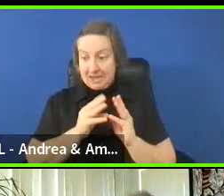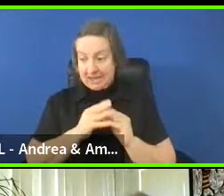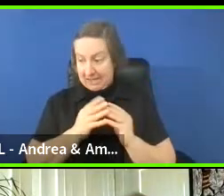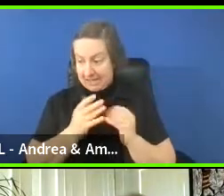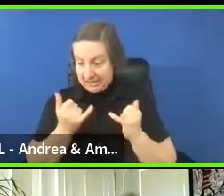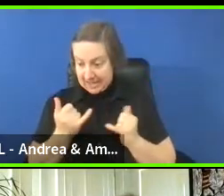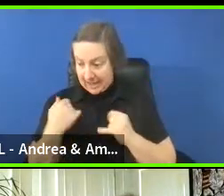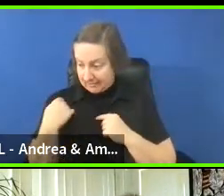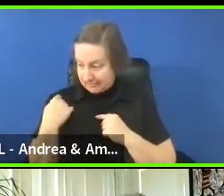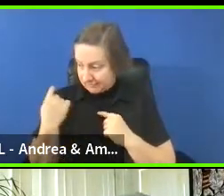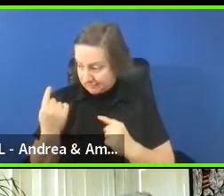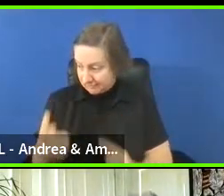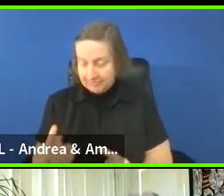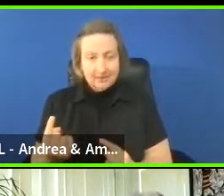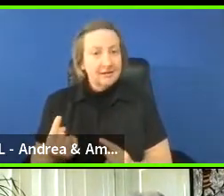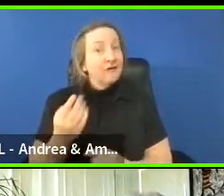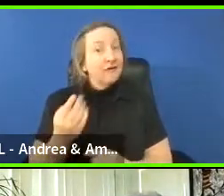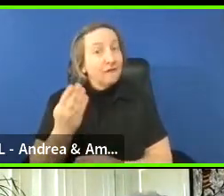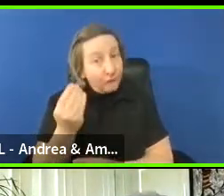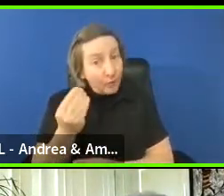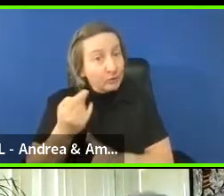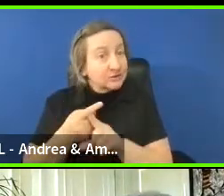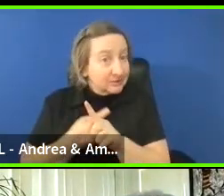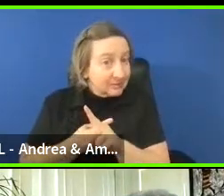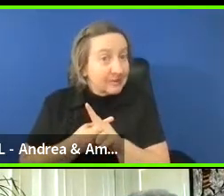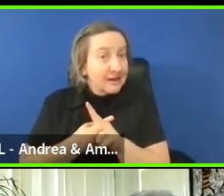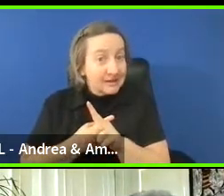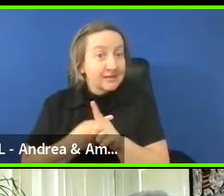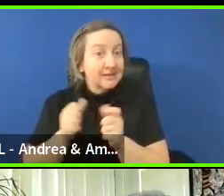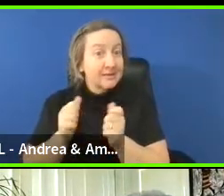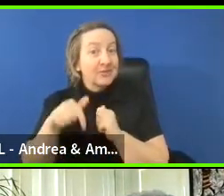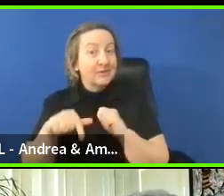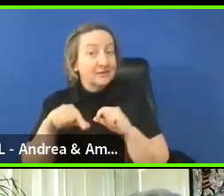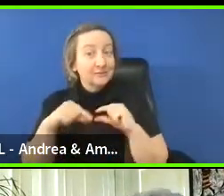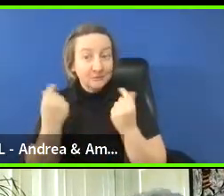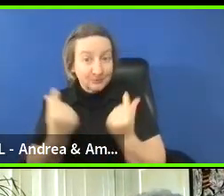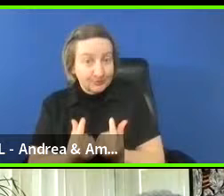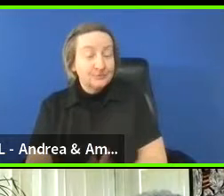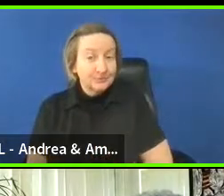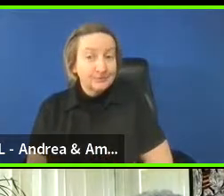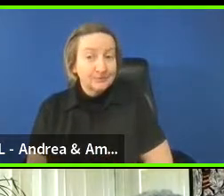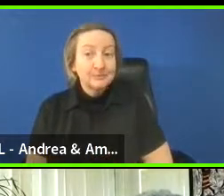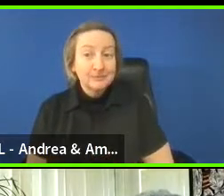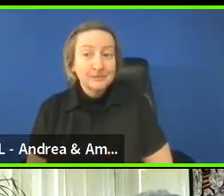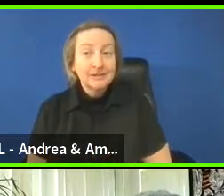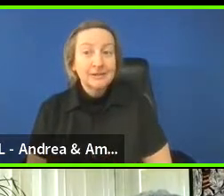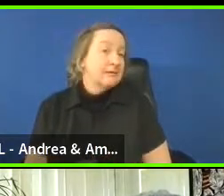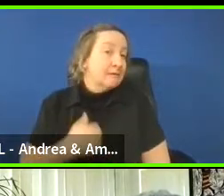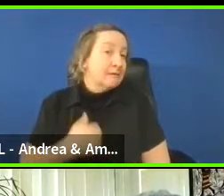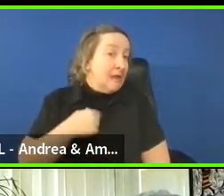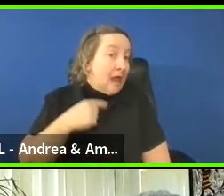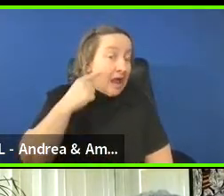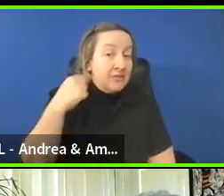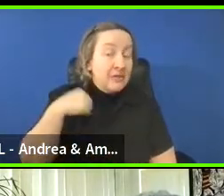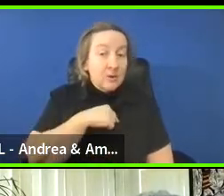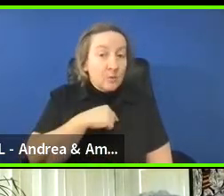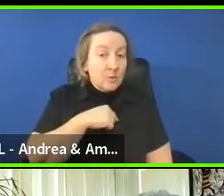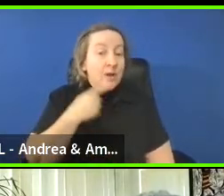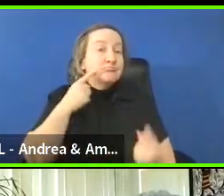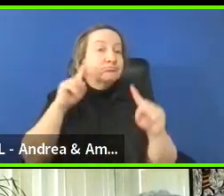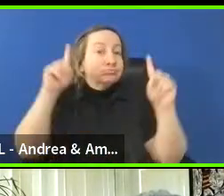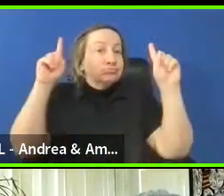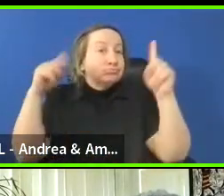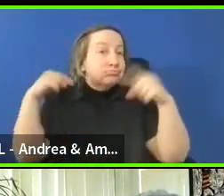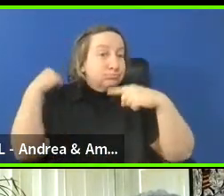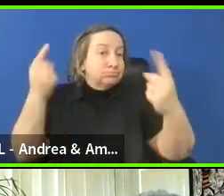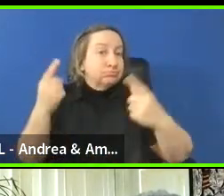for 14 months with this group. And I think we have come a long way from